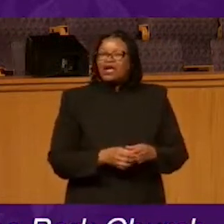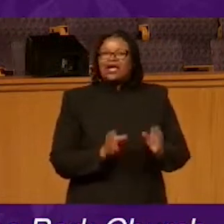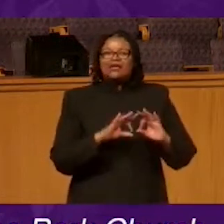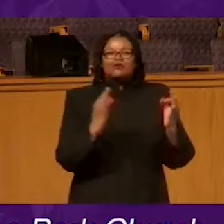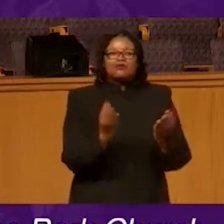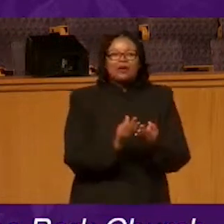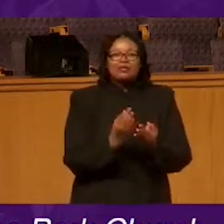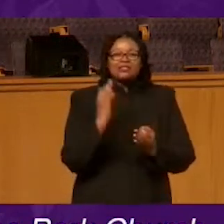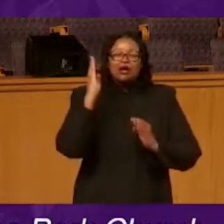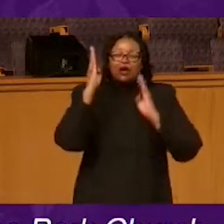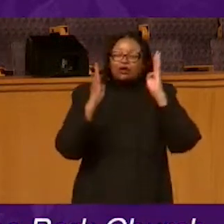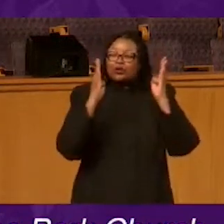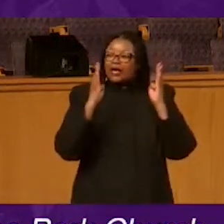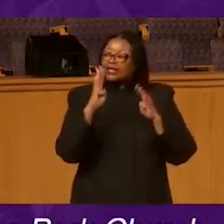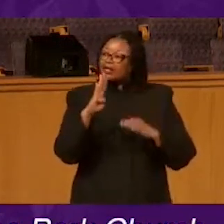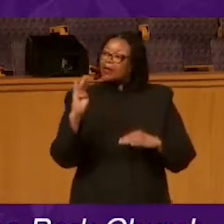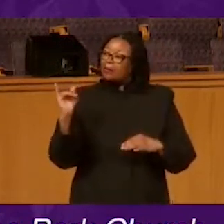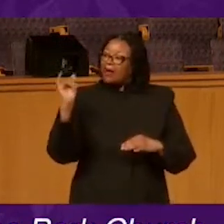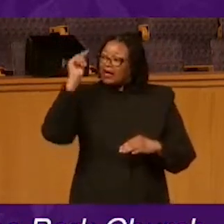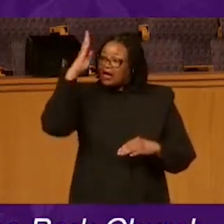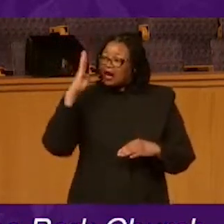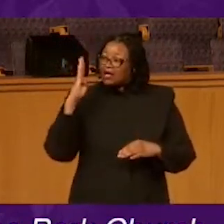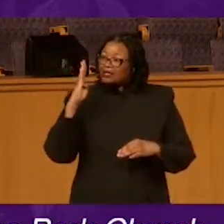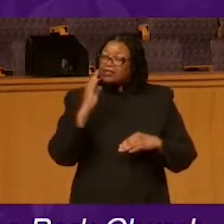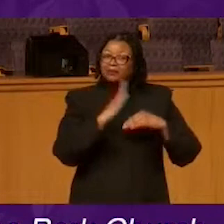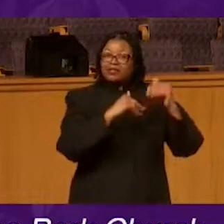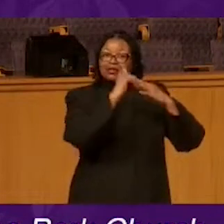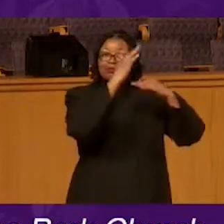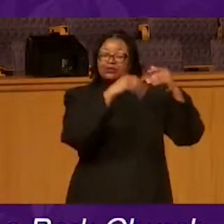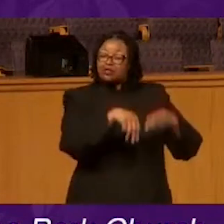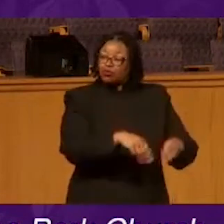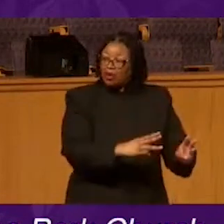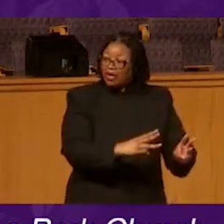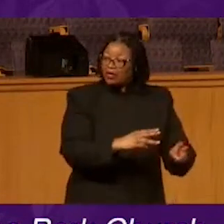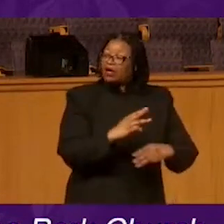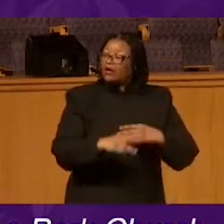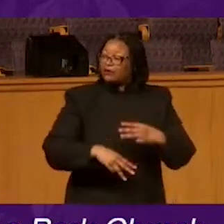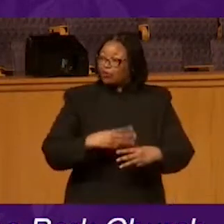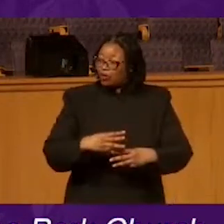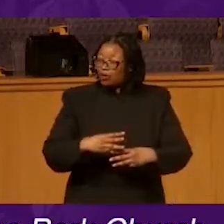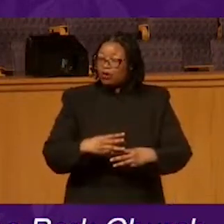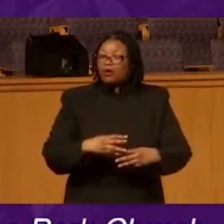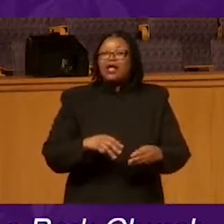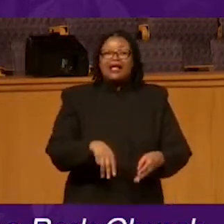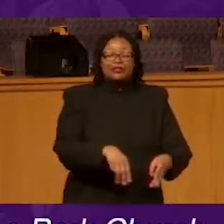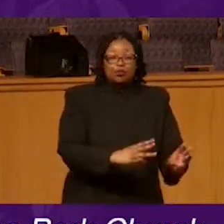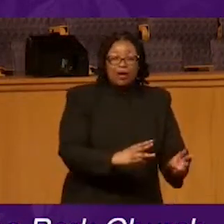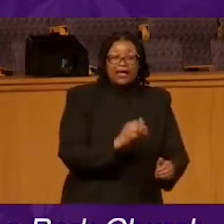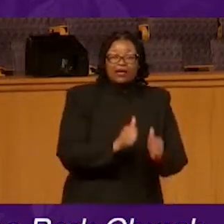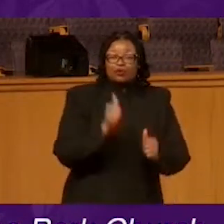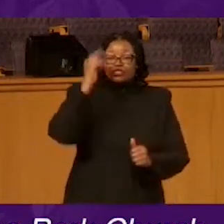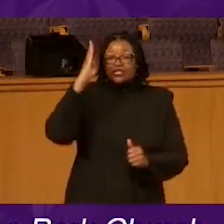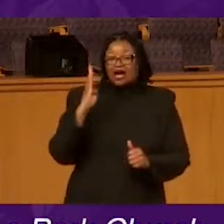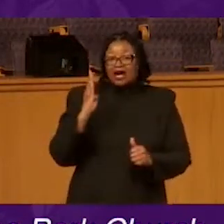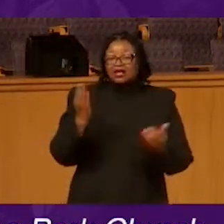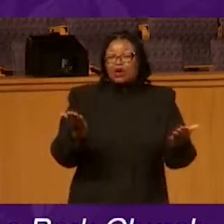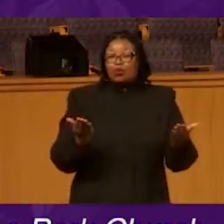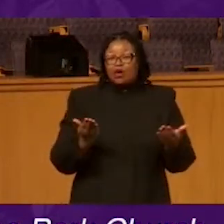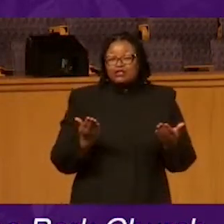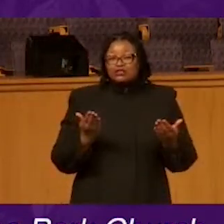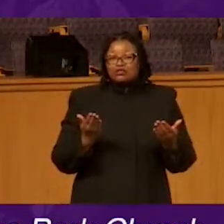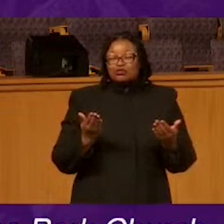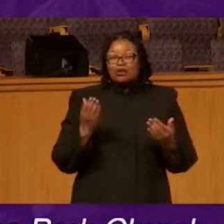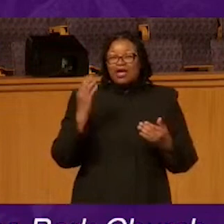created by God to be the fundamental building blocks of a society and the means through which he seeks to achieve his purposes